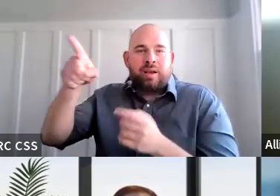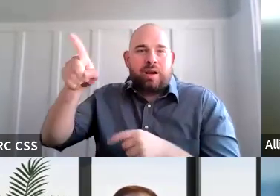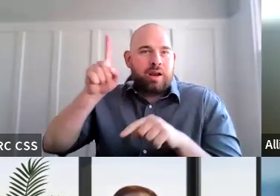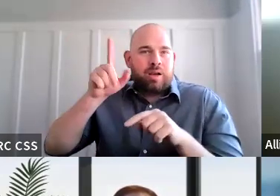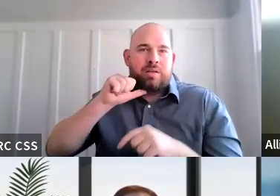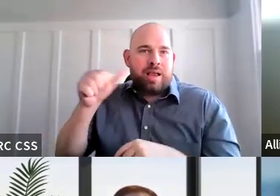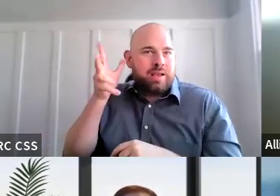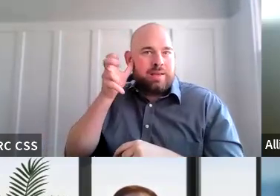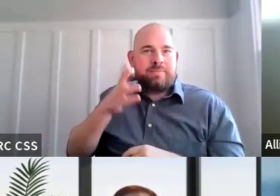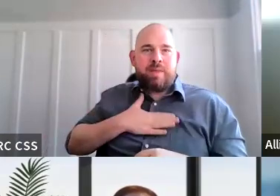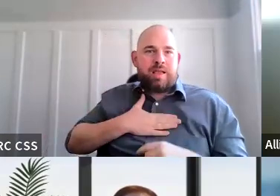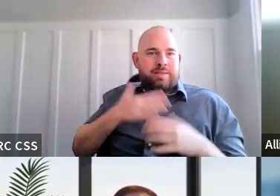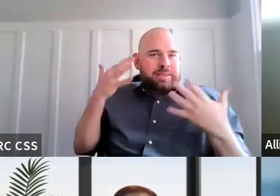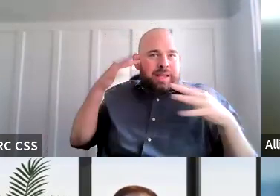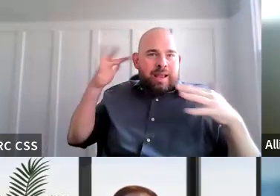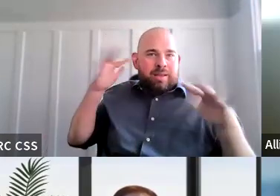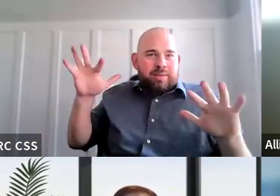that they made was a good thing or a bad thing.